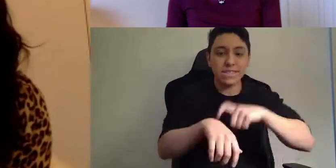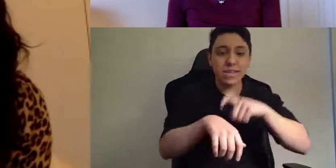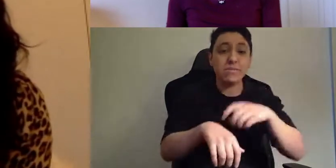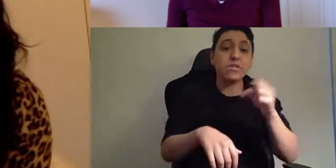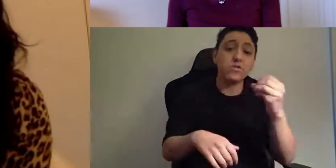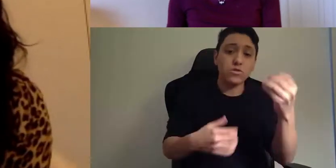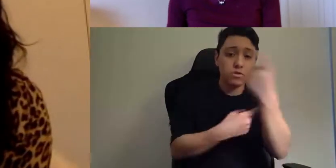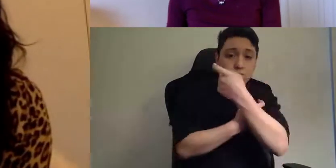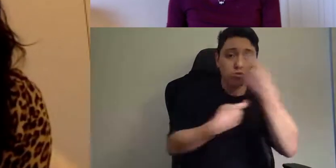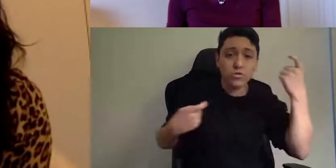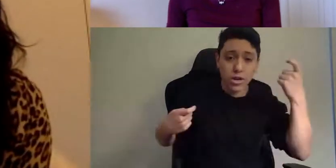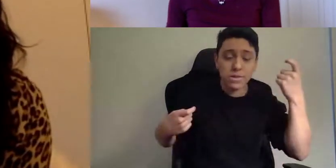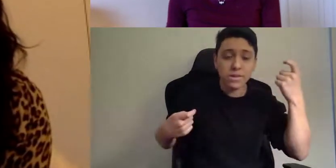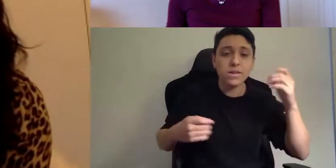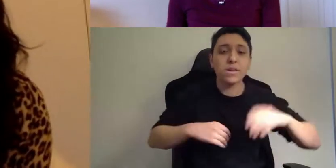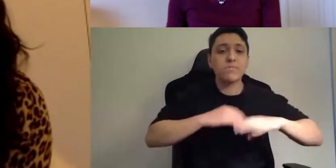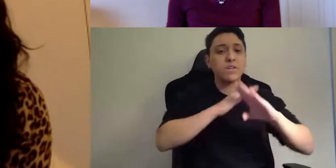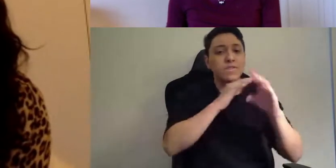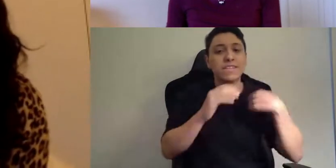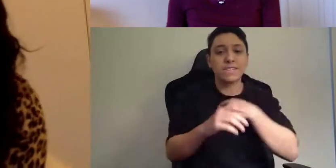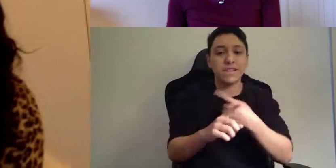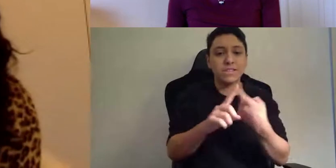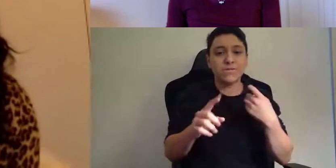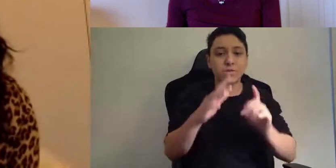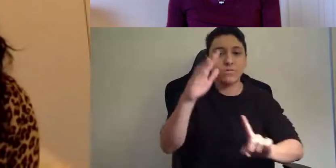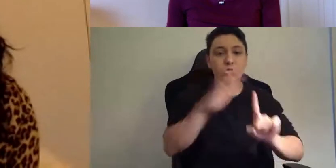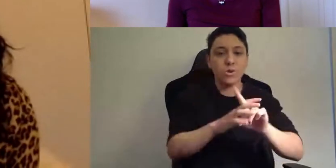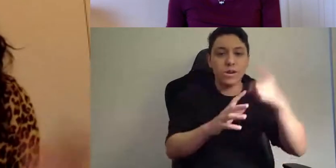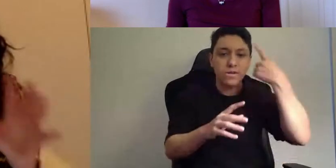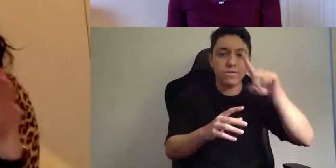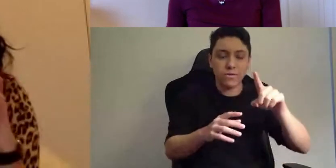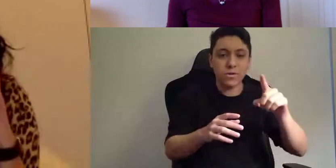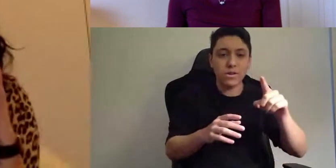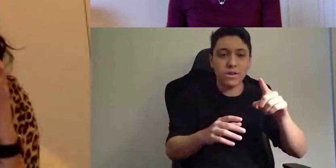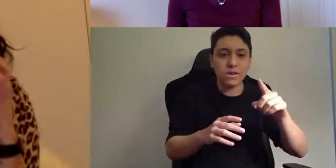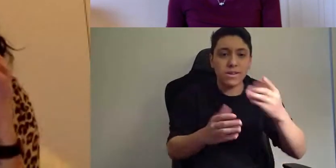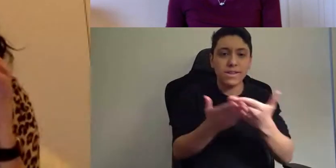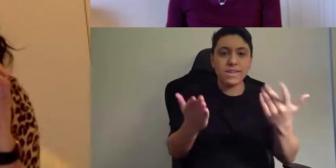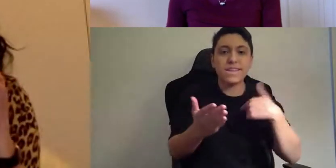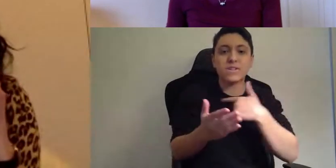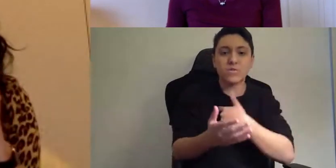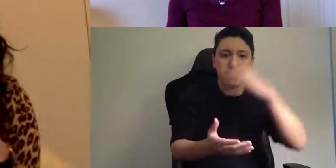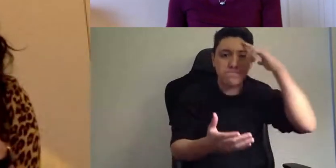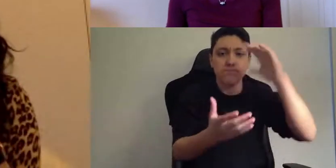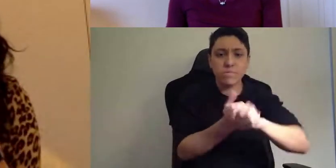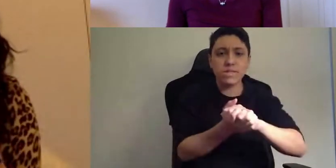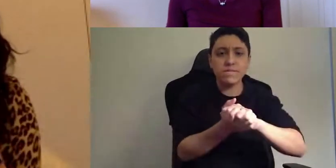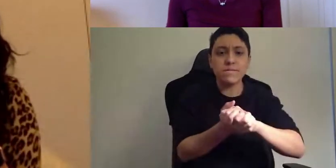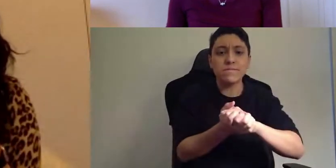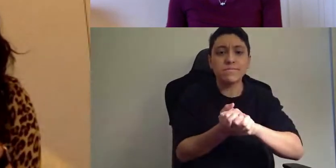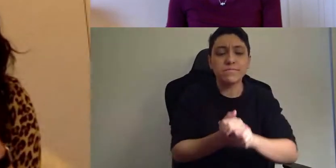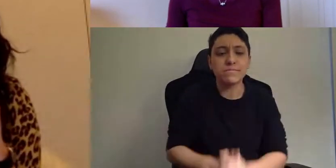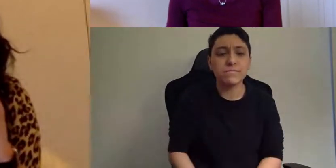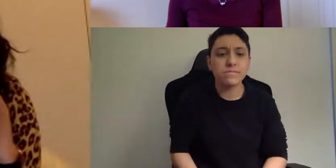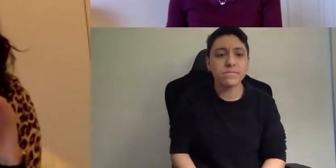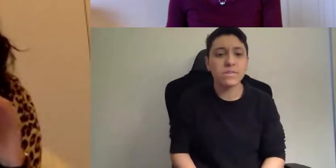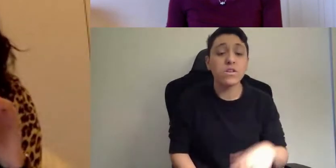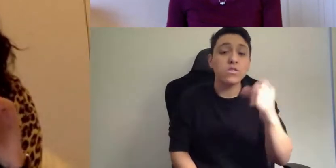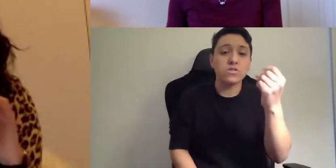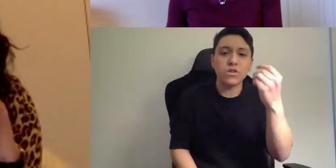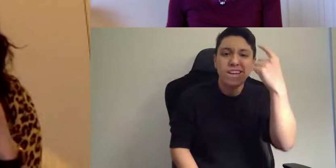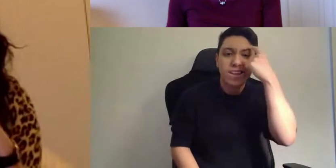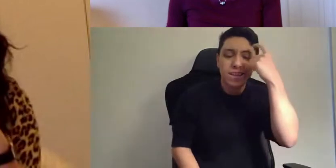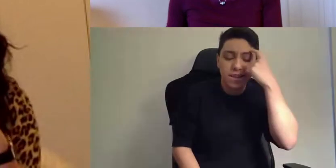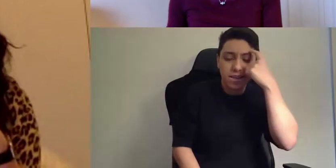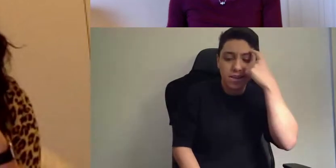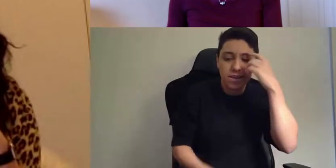to in this world. And so I think when we situate how our mental health is constructed with that lens, like